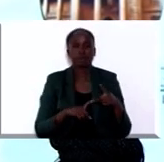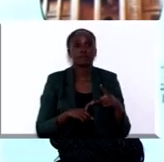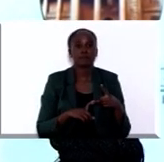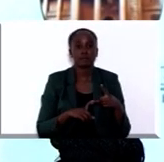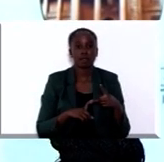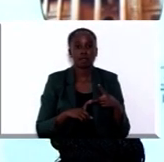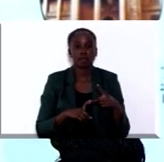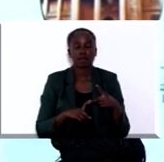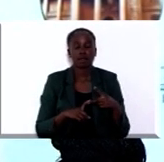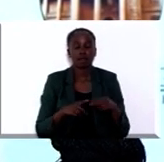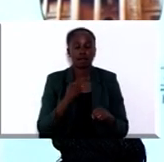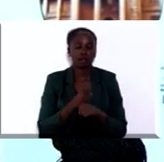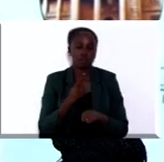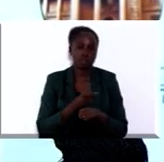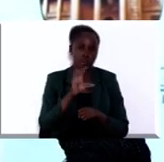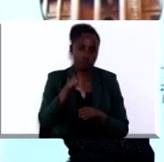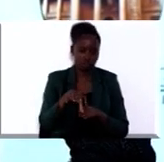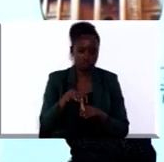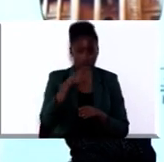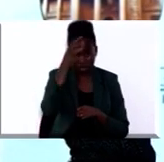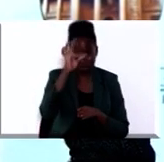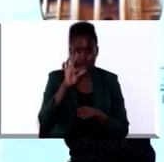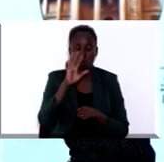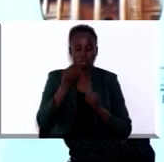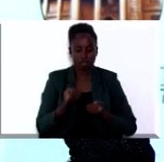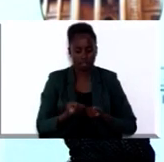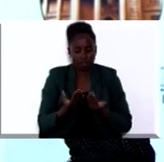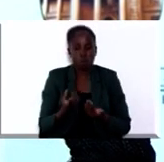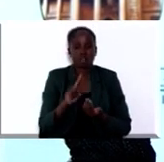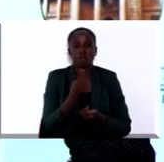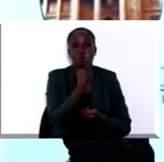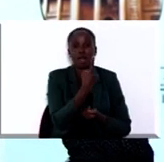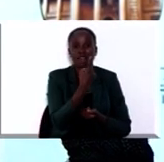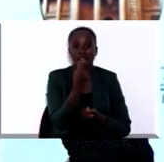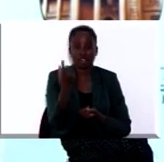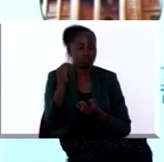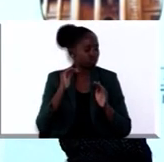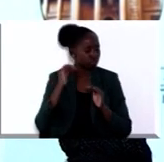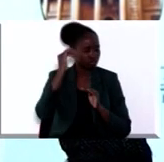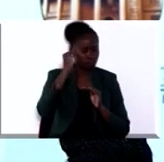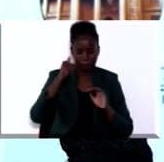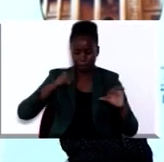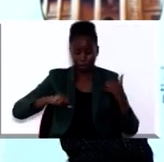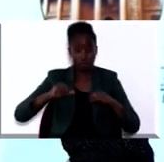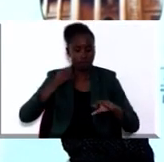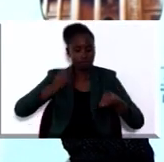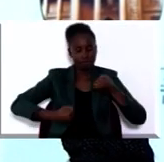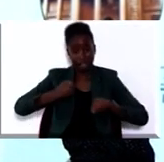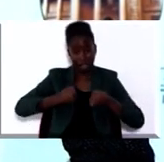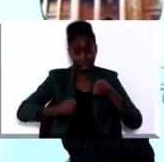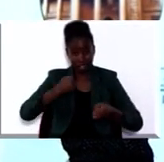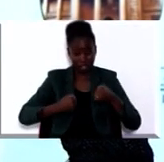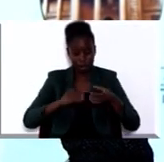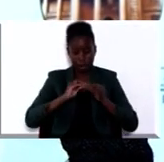the Gauteng Provincial Government is providing 100 high-performance vehicles fitted